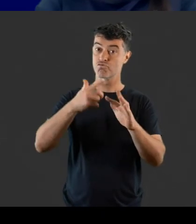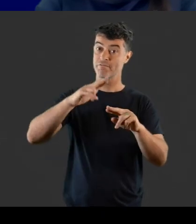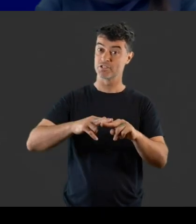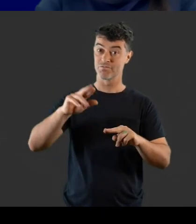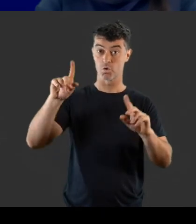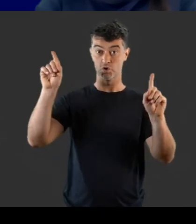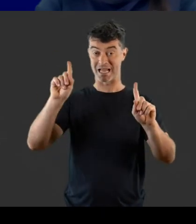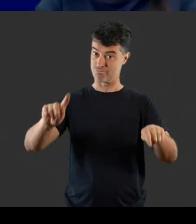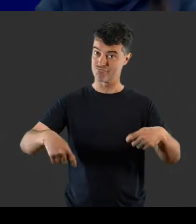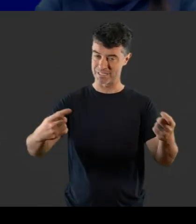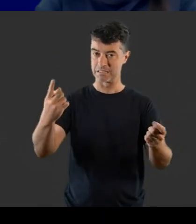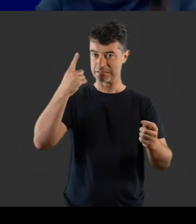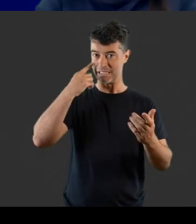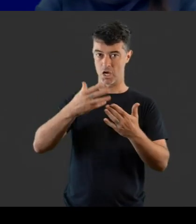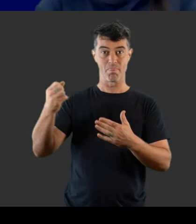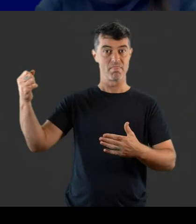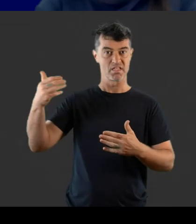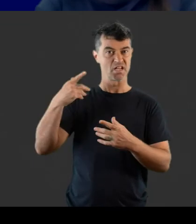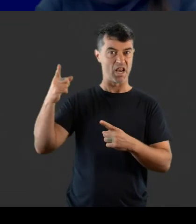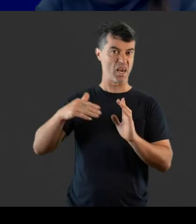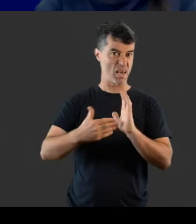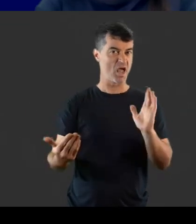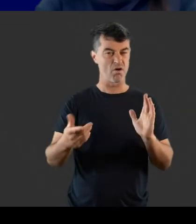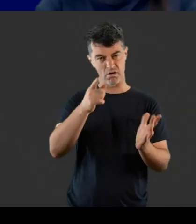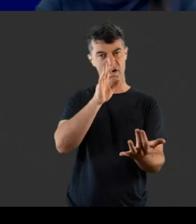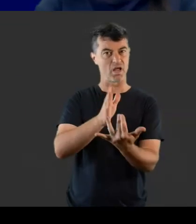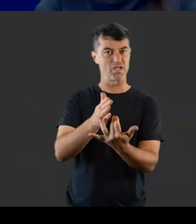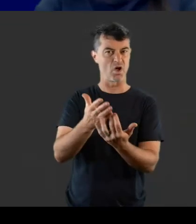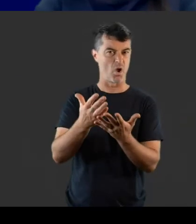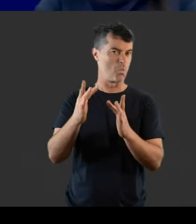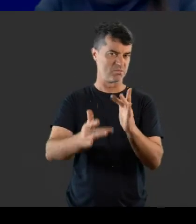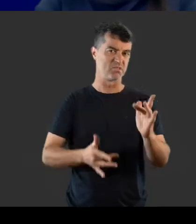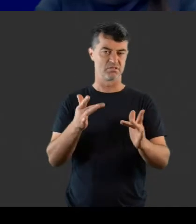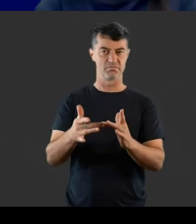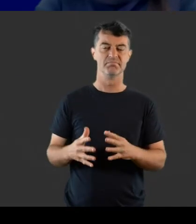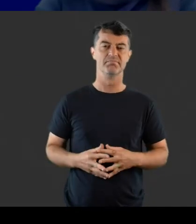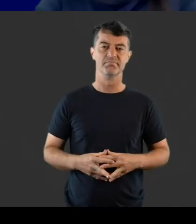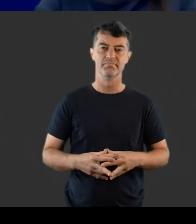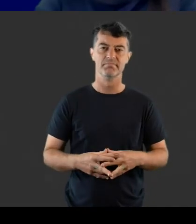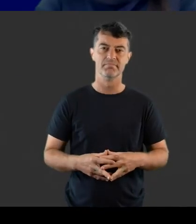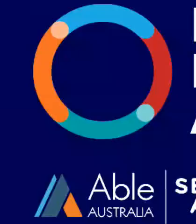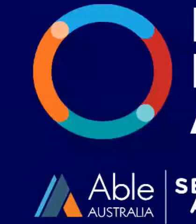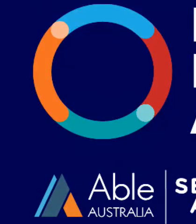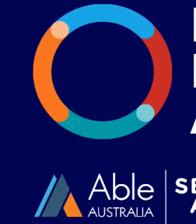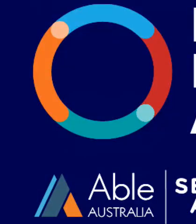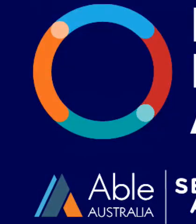The references for this presentation may be seen on the slide now and will be accessible on the website.